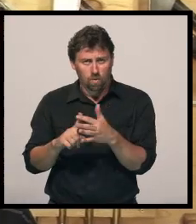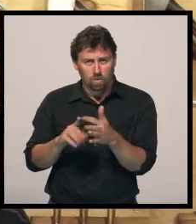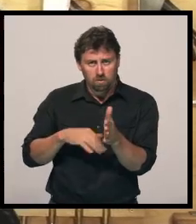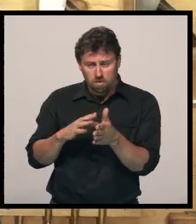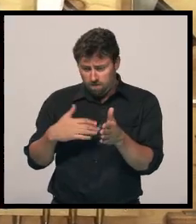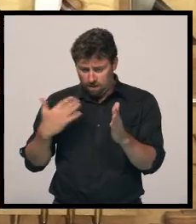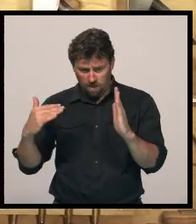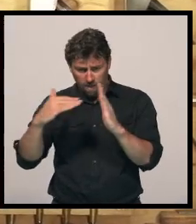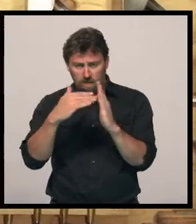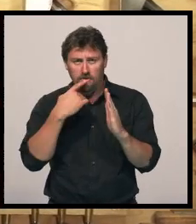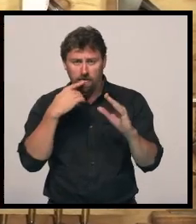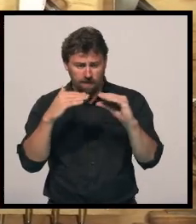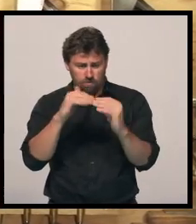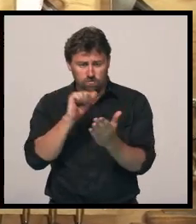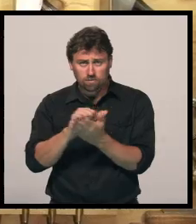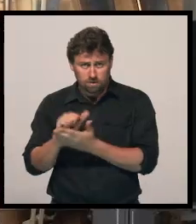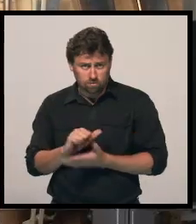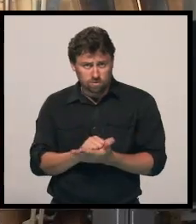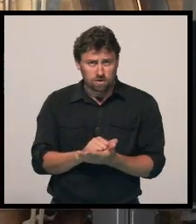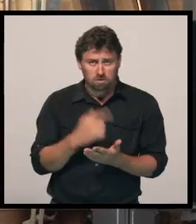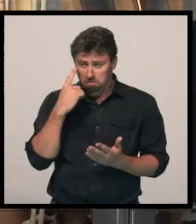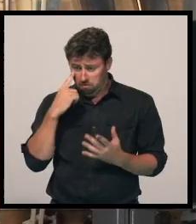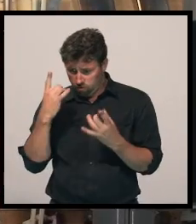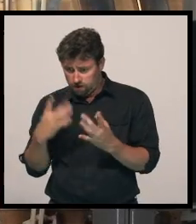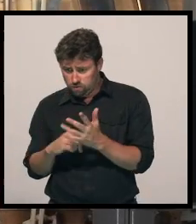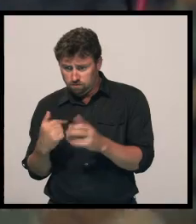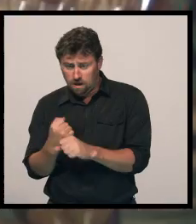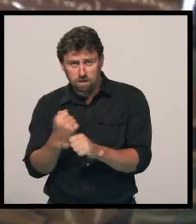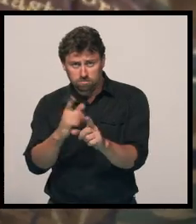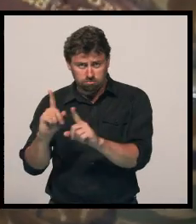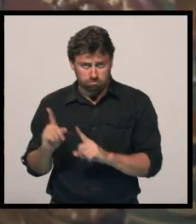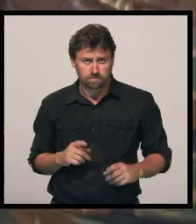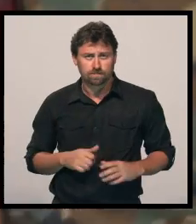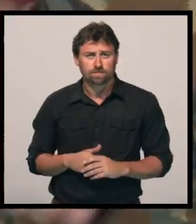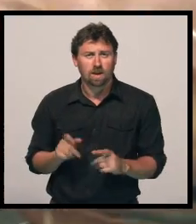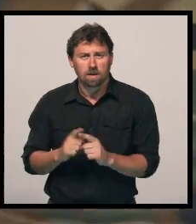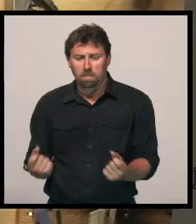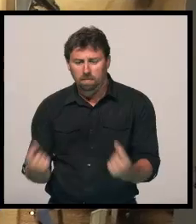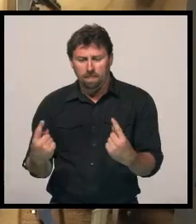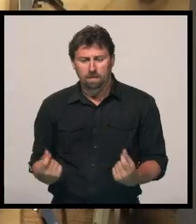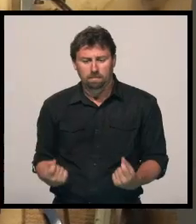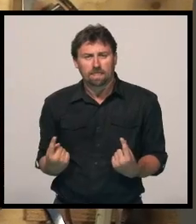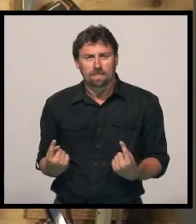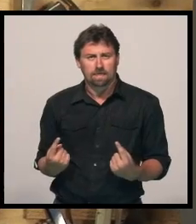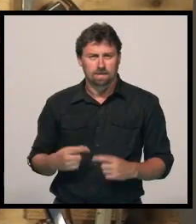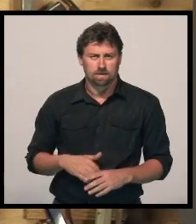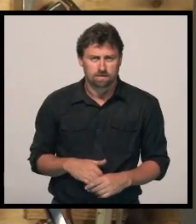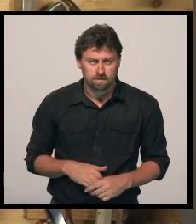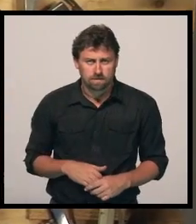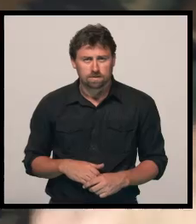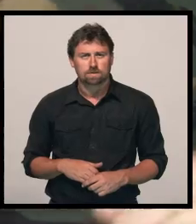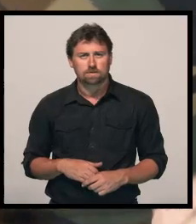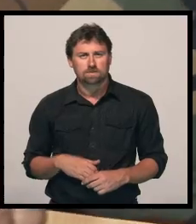top. We'll just see if it's all ready to go. So what we'll do, put the bench dogs up, grab the box clamps,